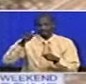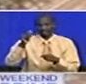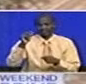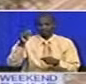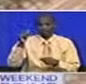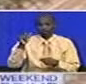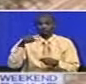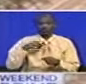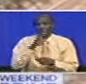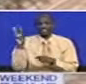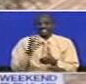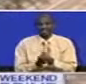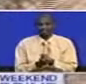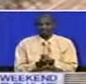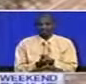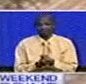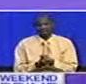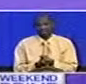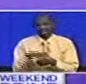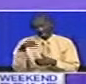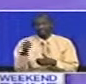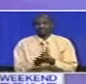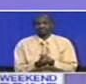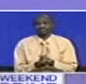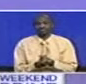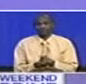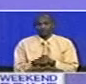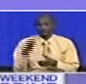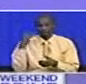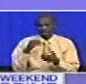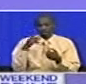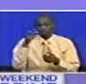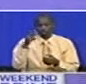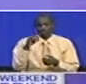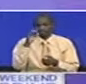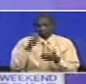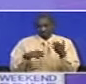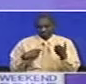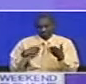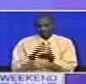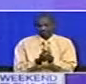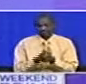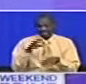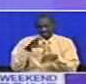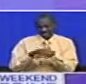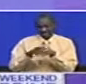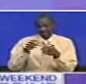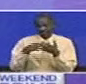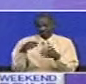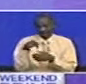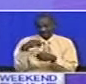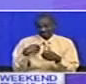Western. Tutangaza wengine. Former Konoin MP Julius Konesu's gubernatorial ticket failed to fly